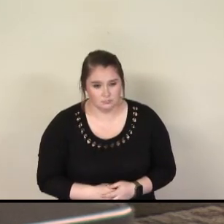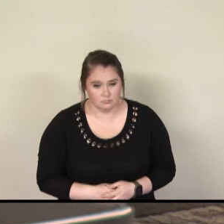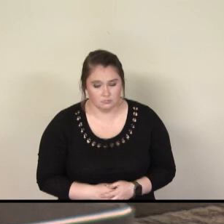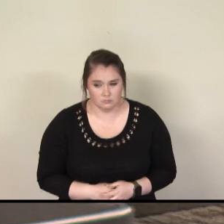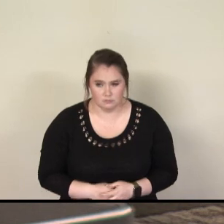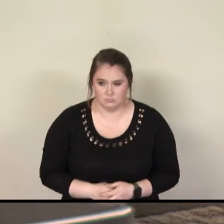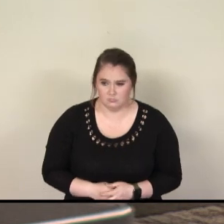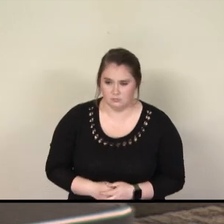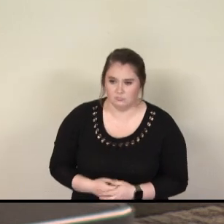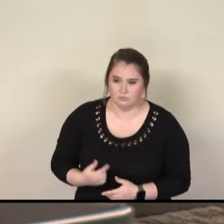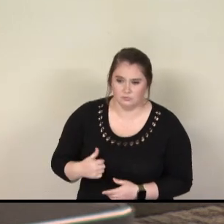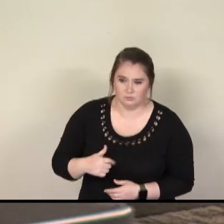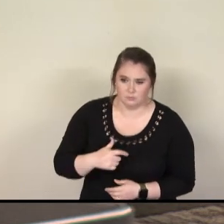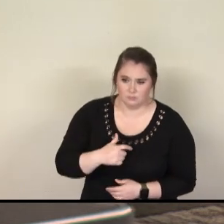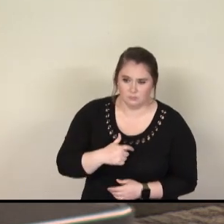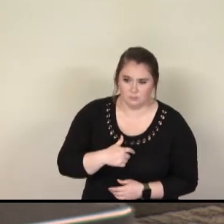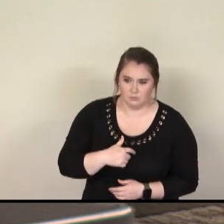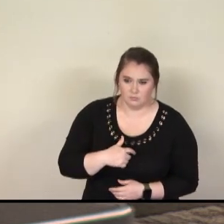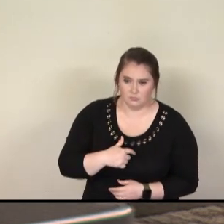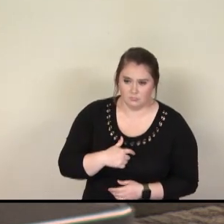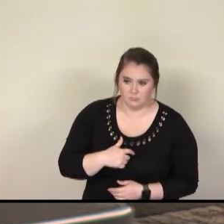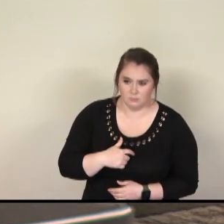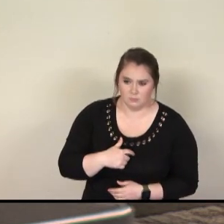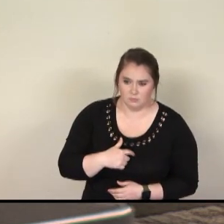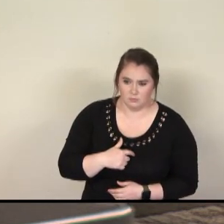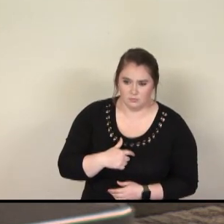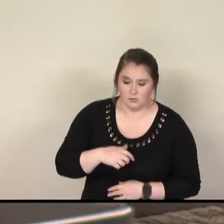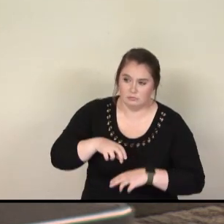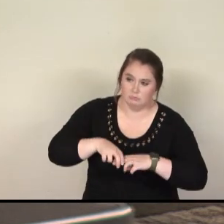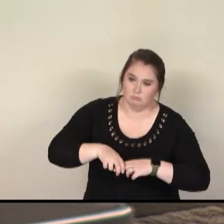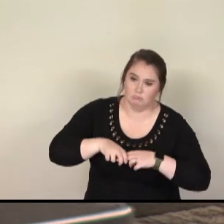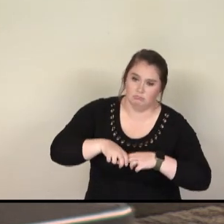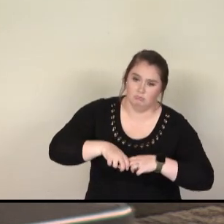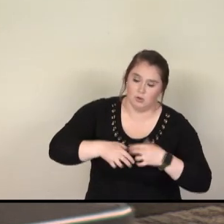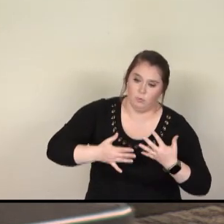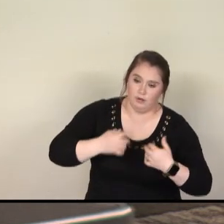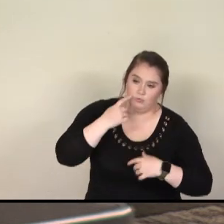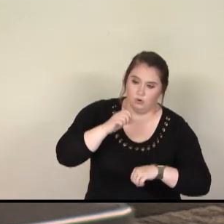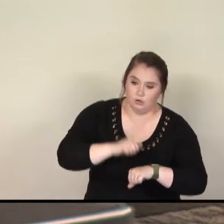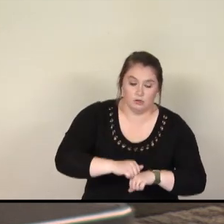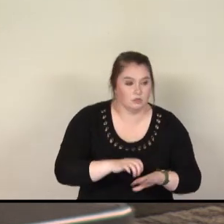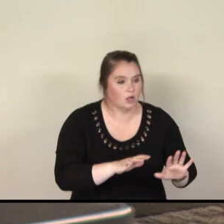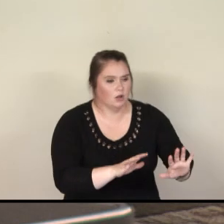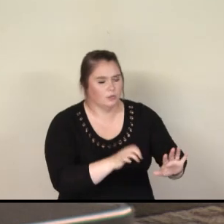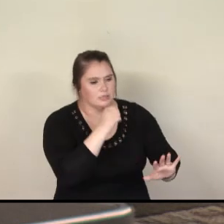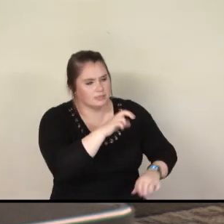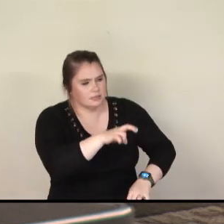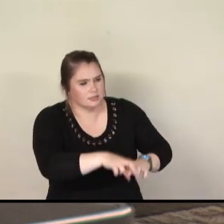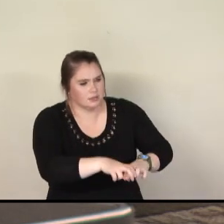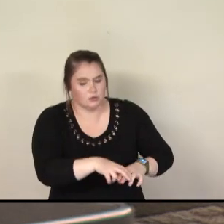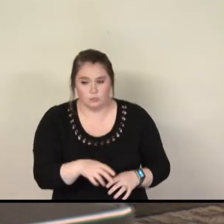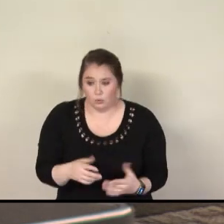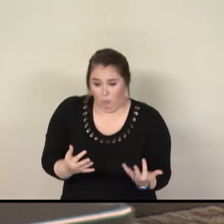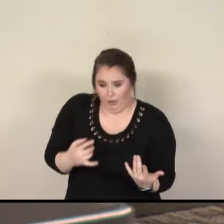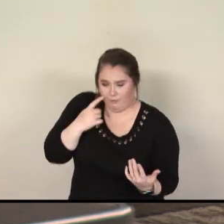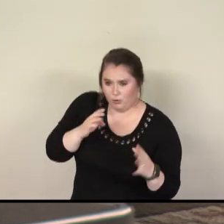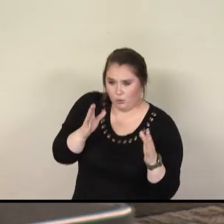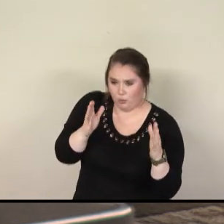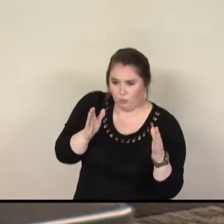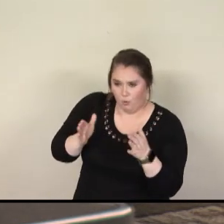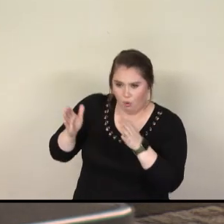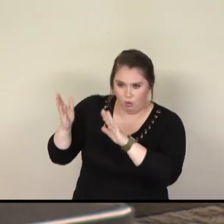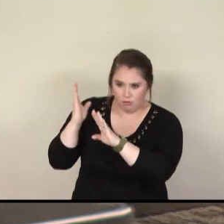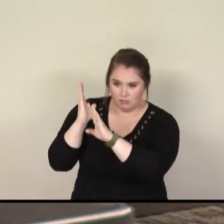That we set because they wanted a concrete. No, we didn't. I mean, they didn't sit. We couldn't raise walls. They worked on the concrete and they worked on the